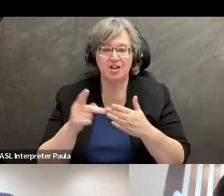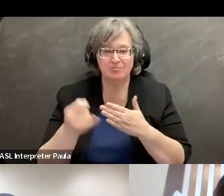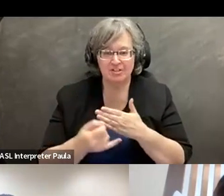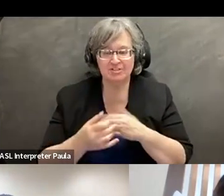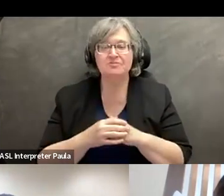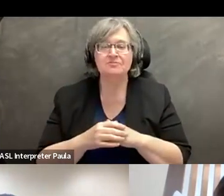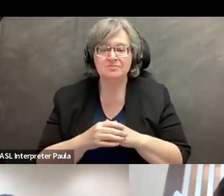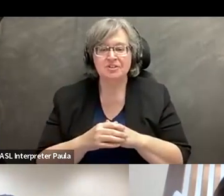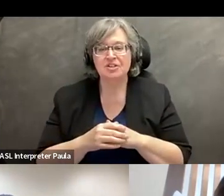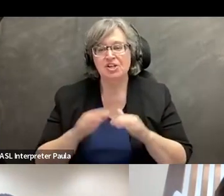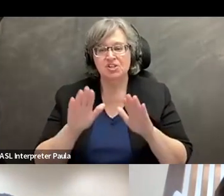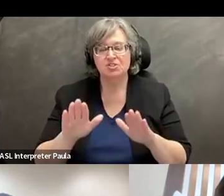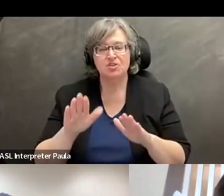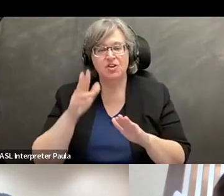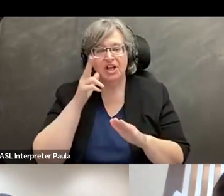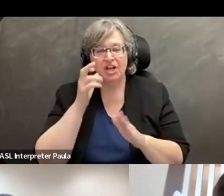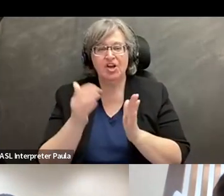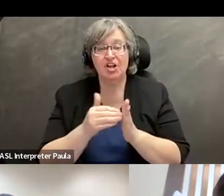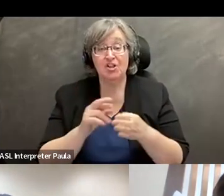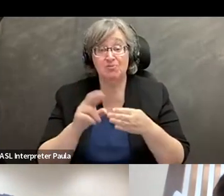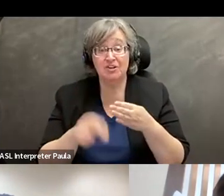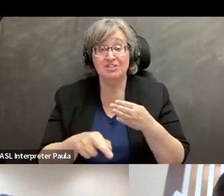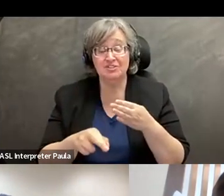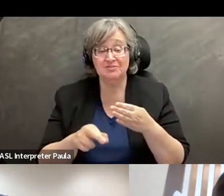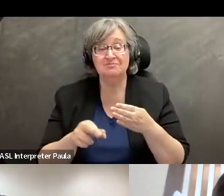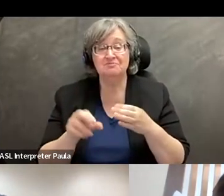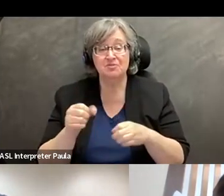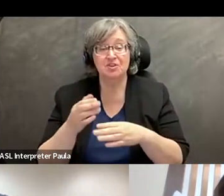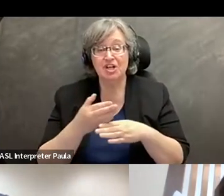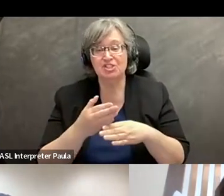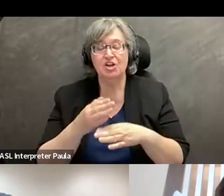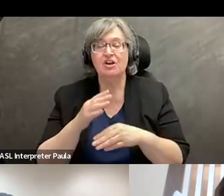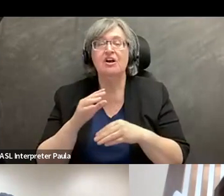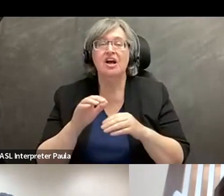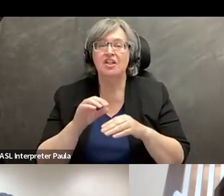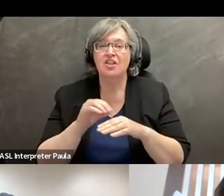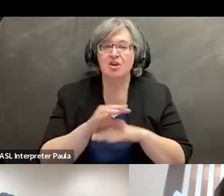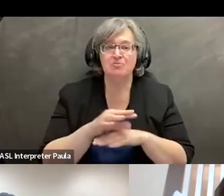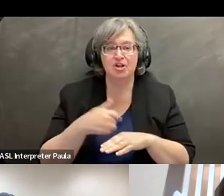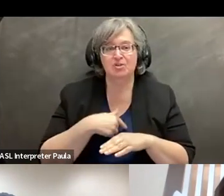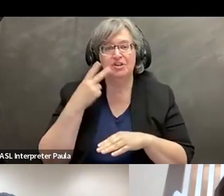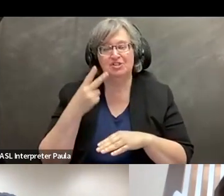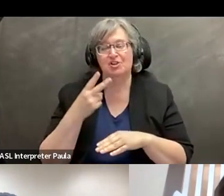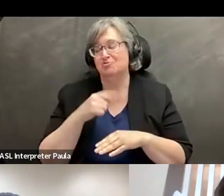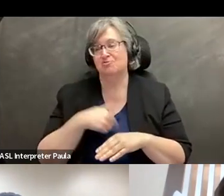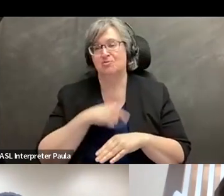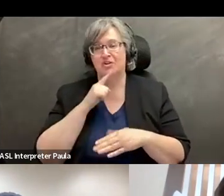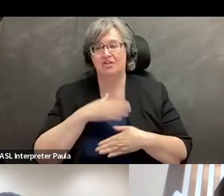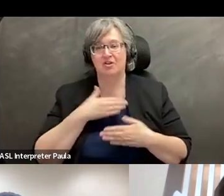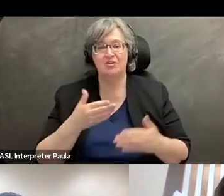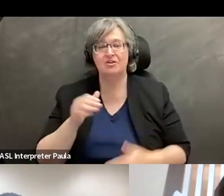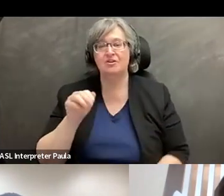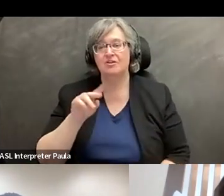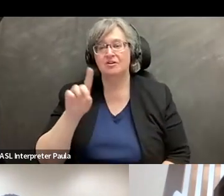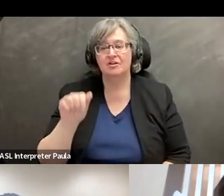it's wonderful to hear again the results that Funmi shared in terms of the impact that we saw. So we're glad to be here. My name is